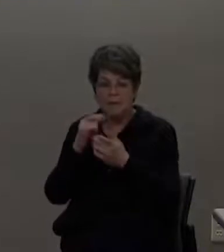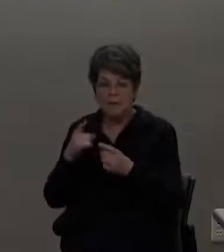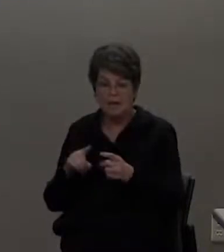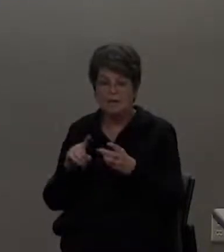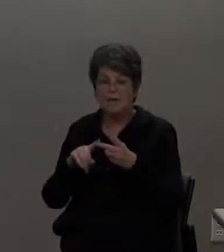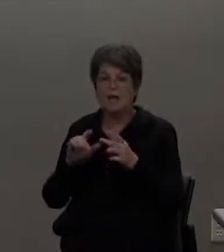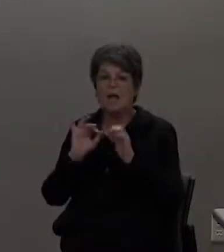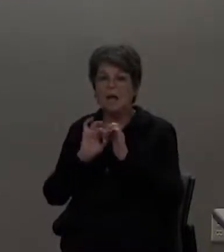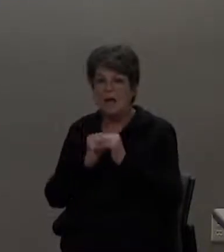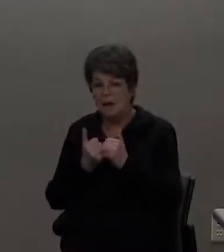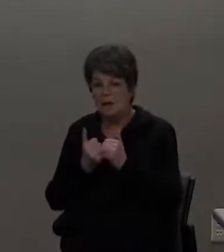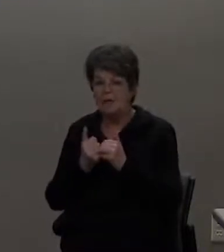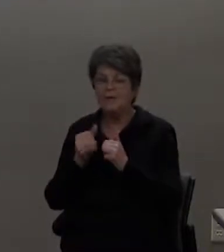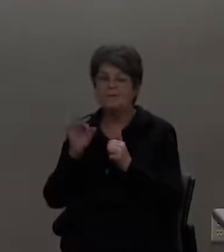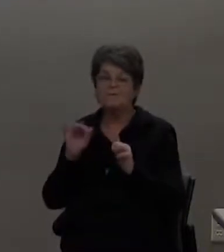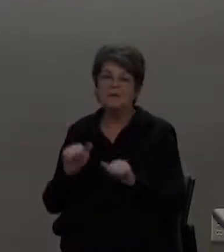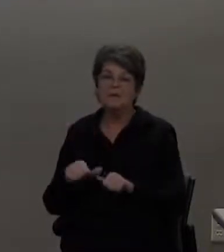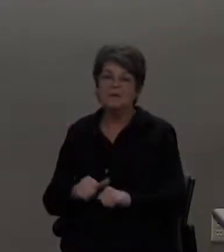number two, if we can, how?